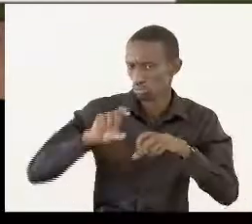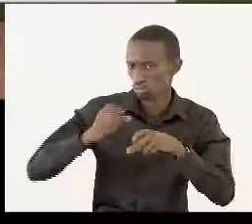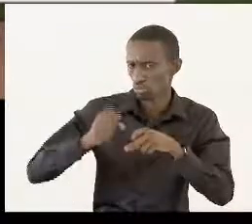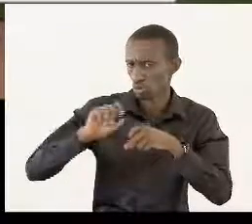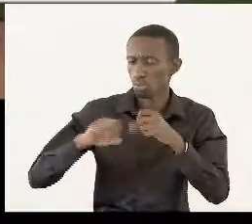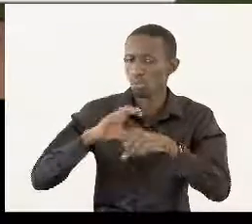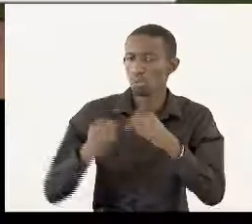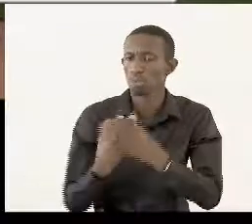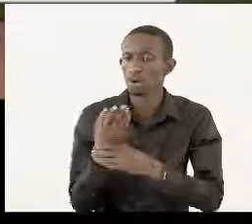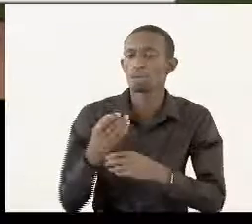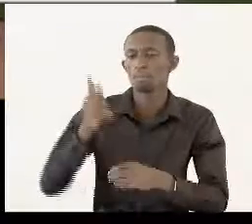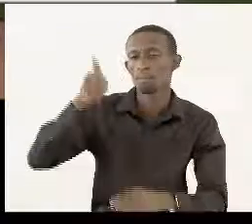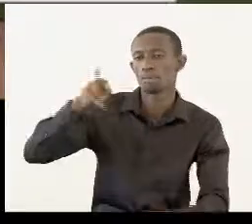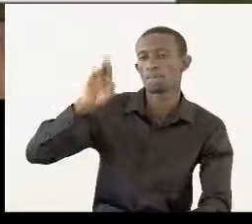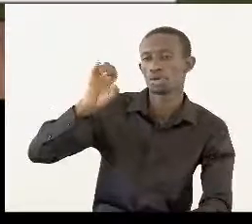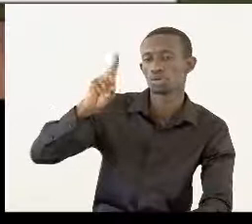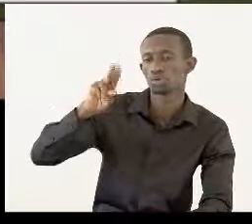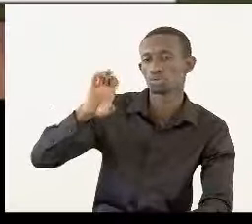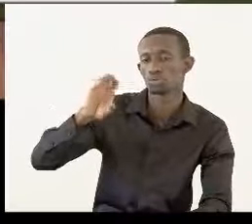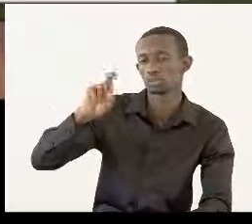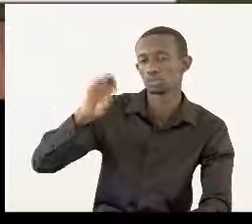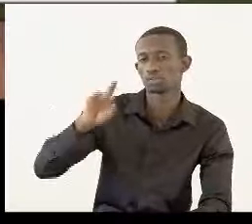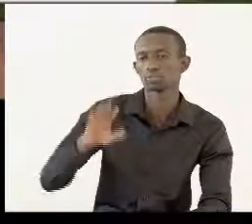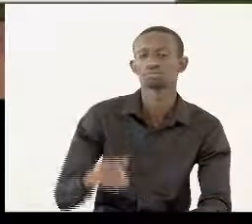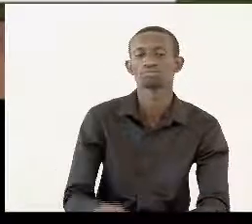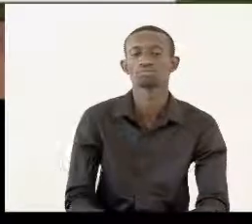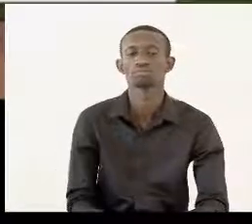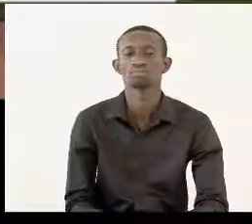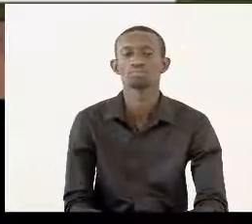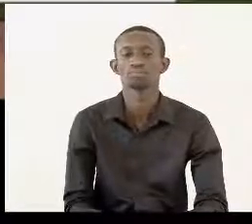and superoxides. So potassium